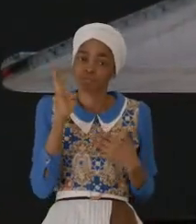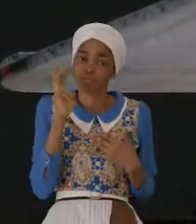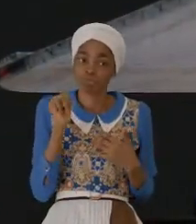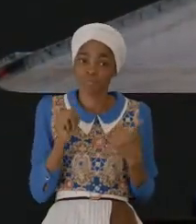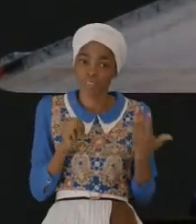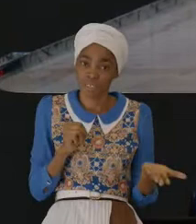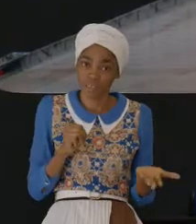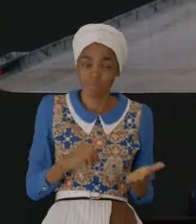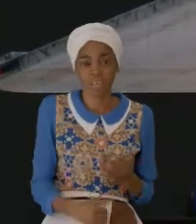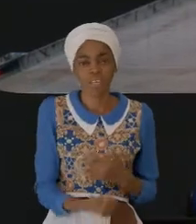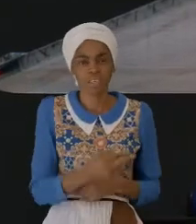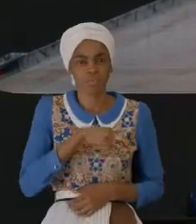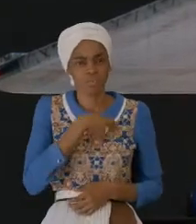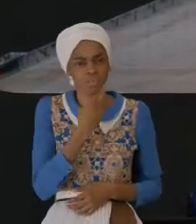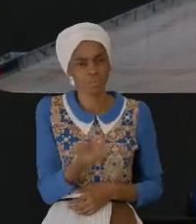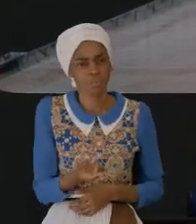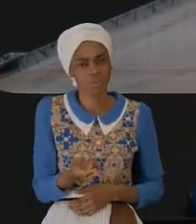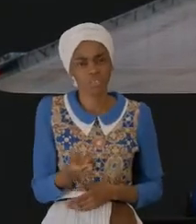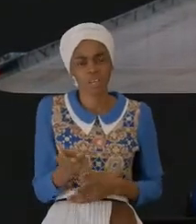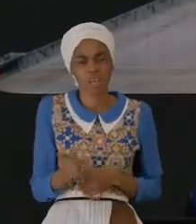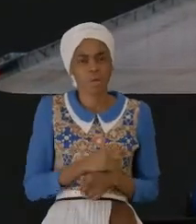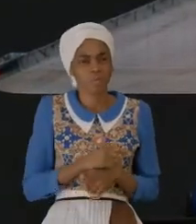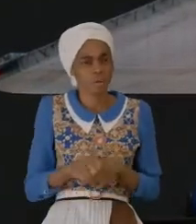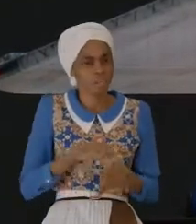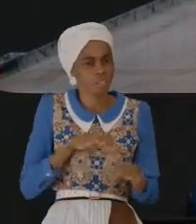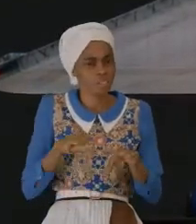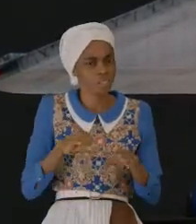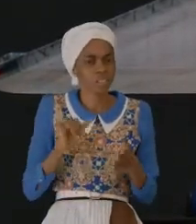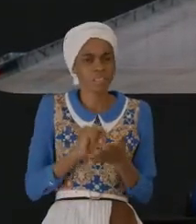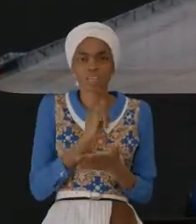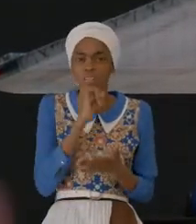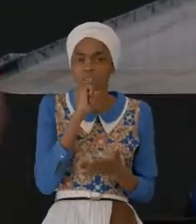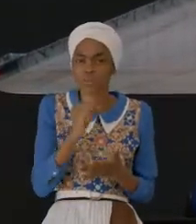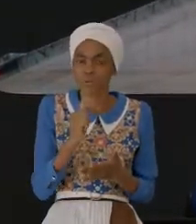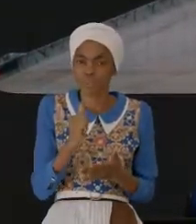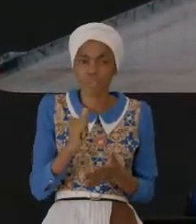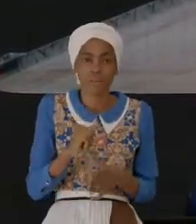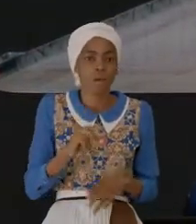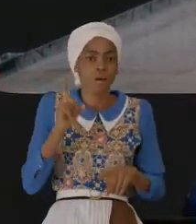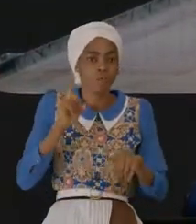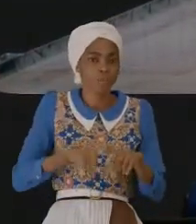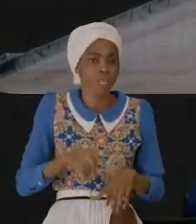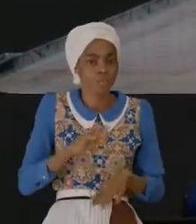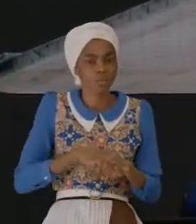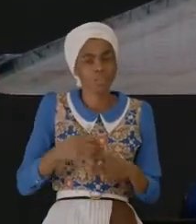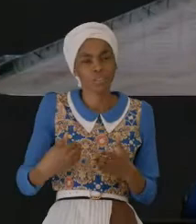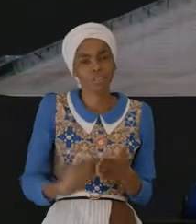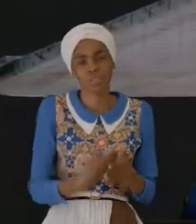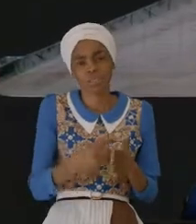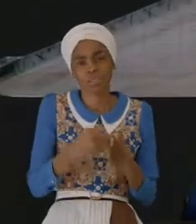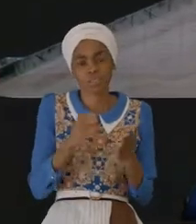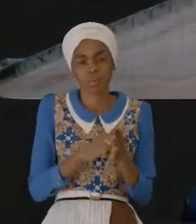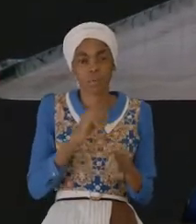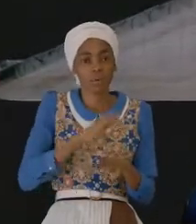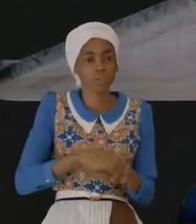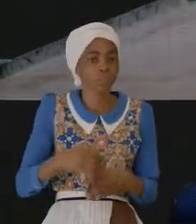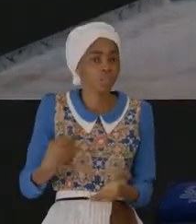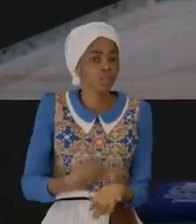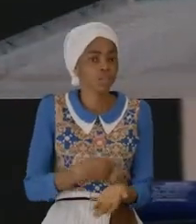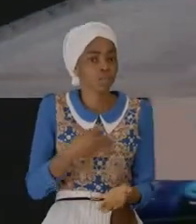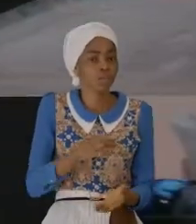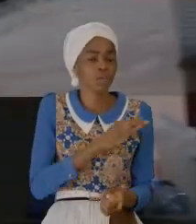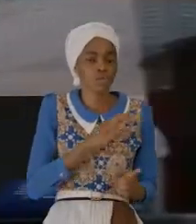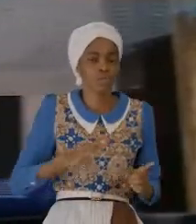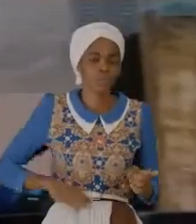there which is not based on the New Testament on the gospel of Christ Purge